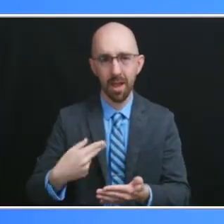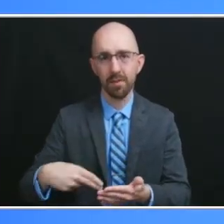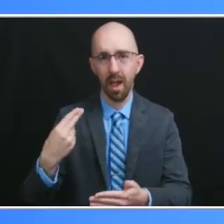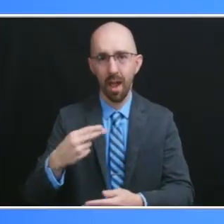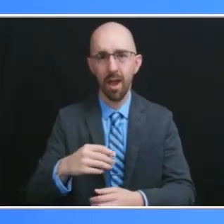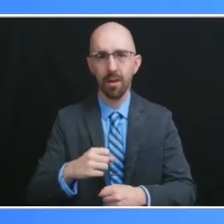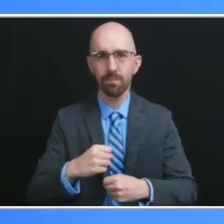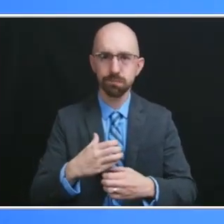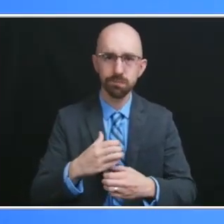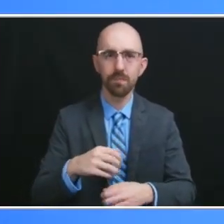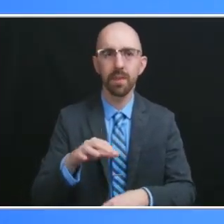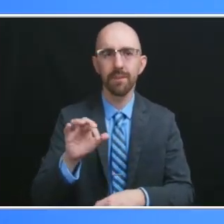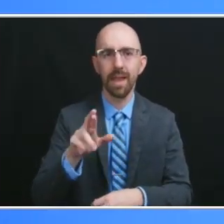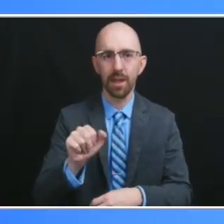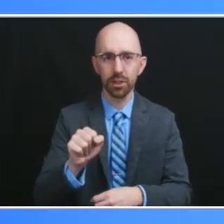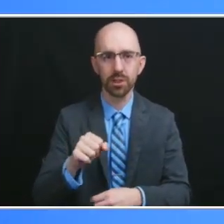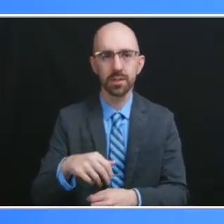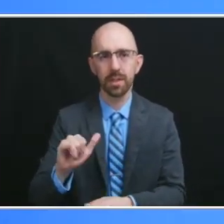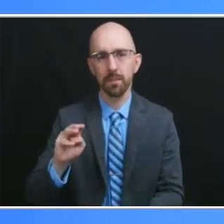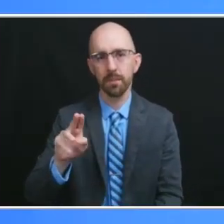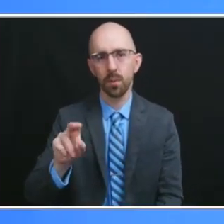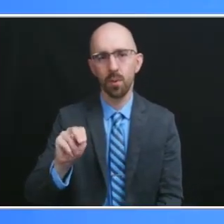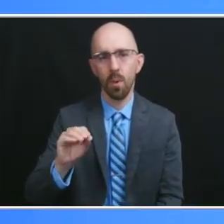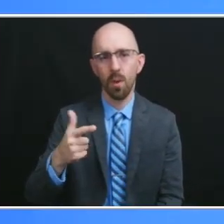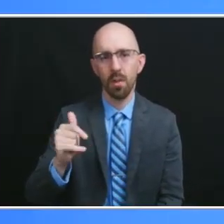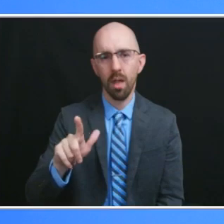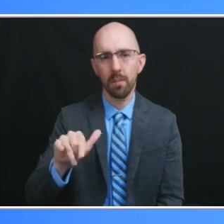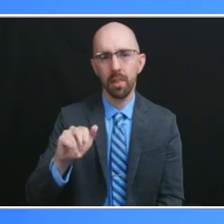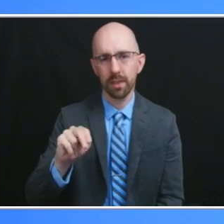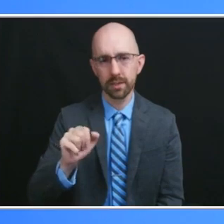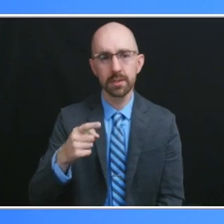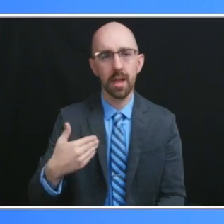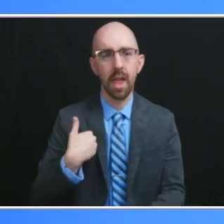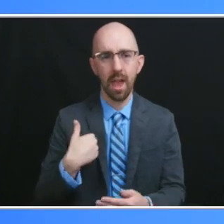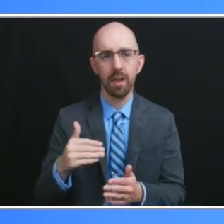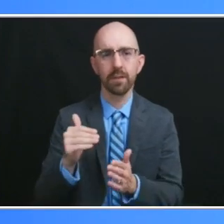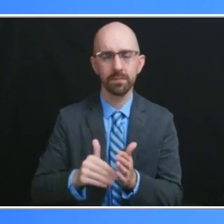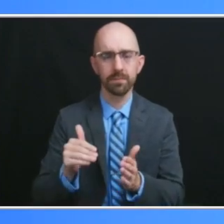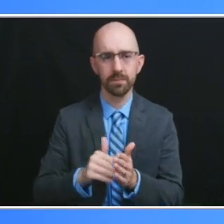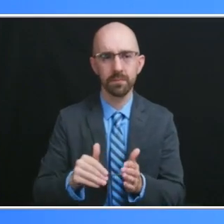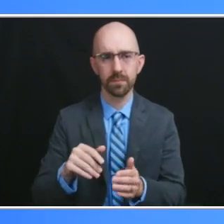high immunoglobulins, and they tend to get like recurrent parotid gland swelling. So,